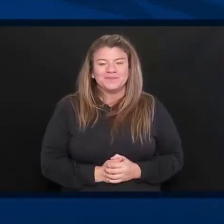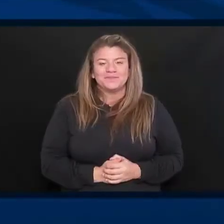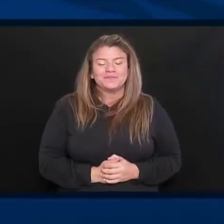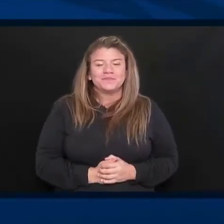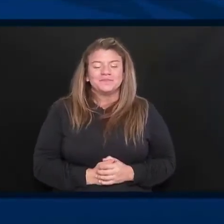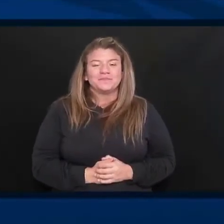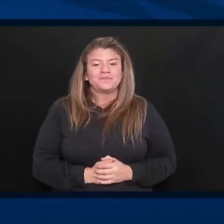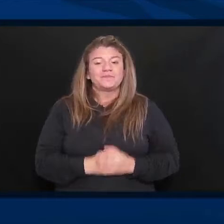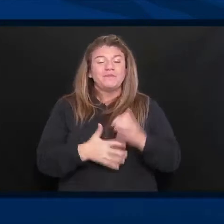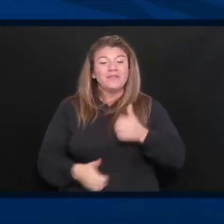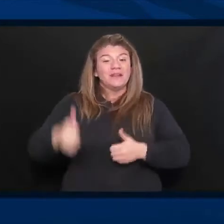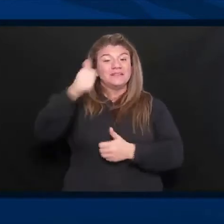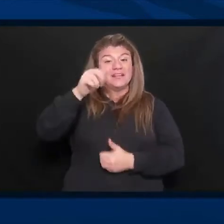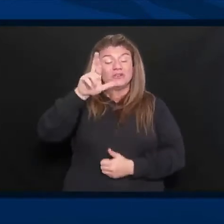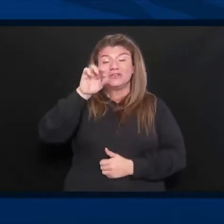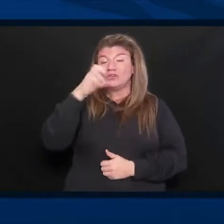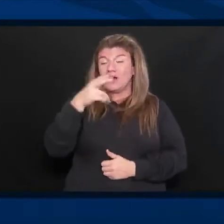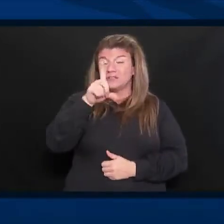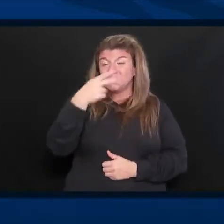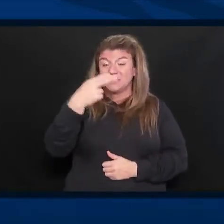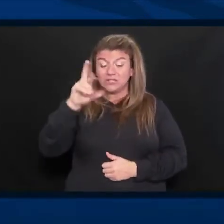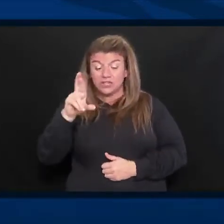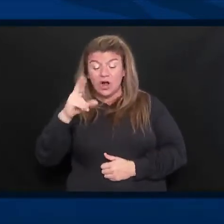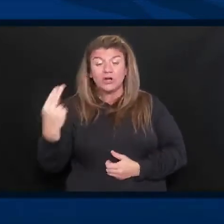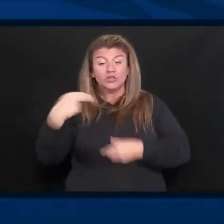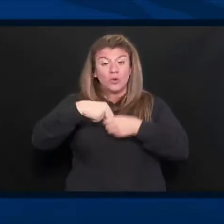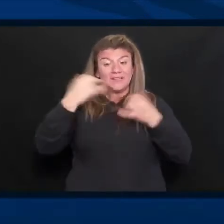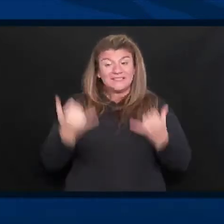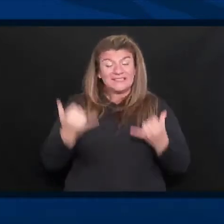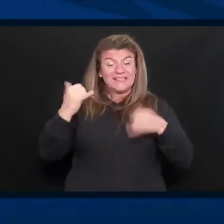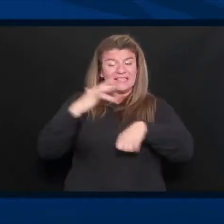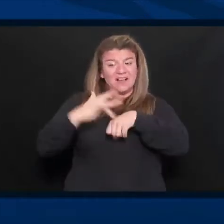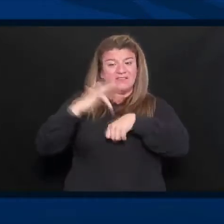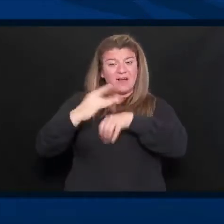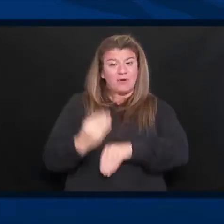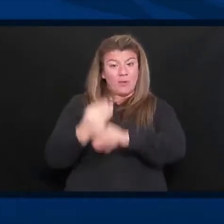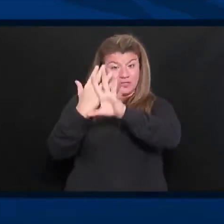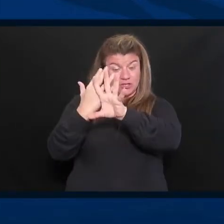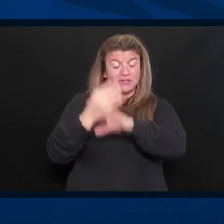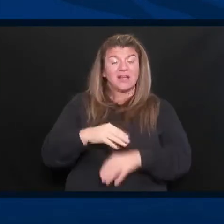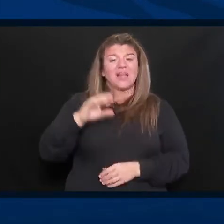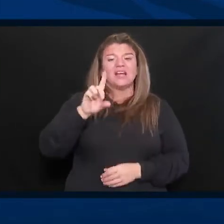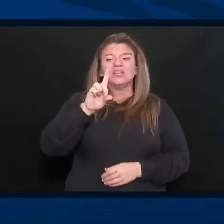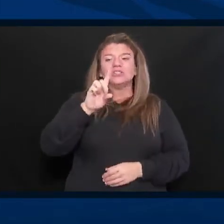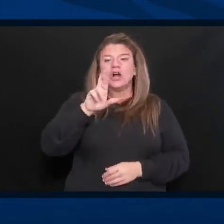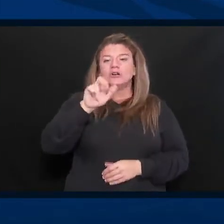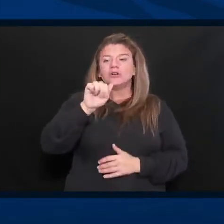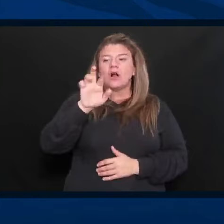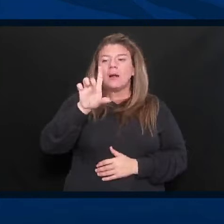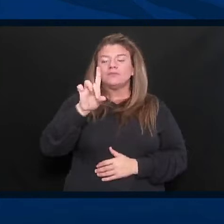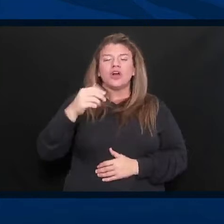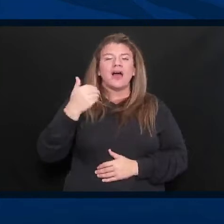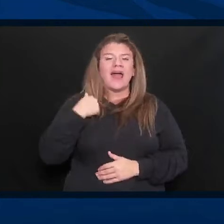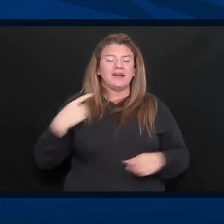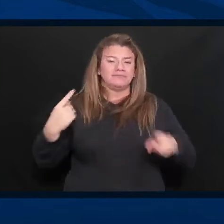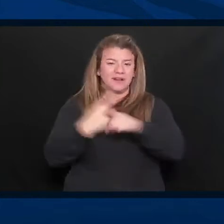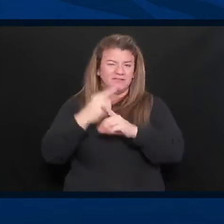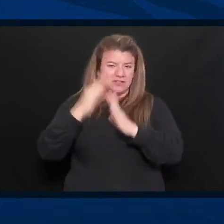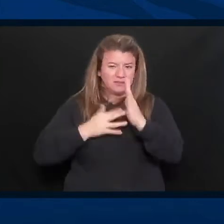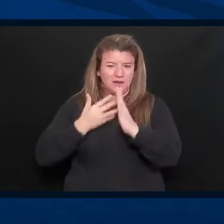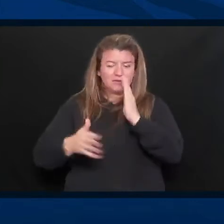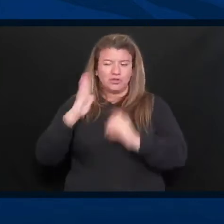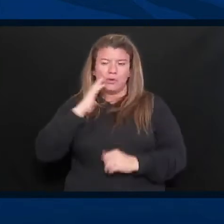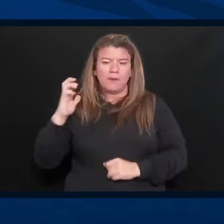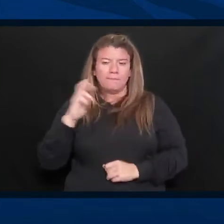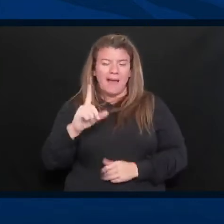sir. Secretary Bill Crouch with the DHHR is also joining us today and is available for questions. Dr. Ainam Jad, our state health officer, had a prior engagement. She will rejoin